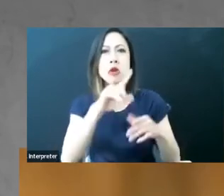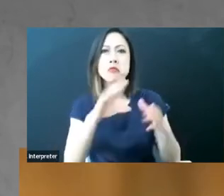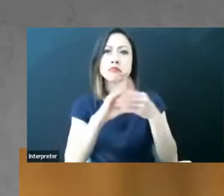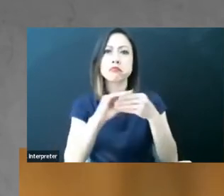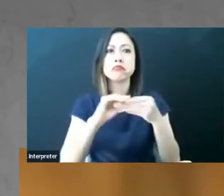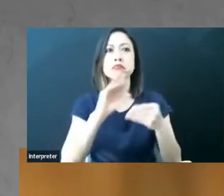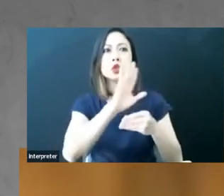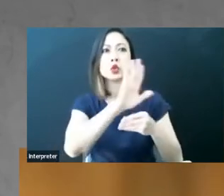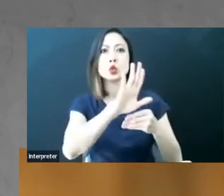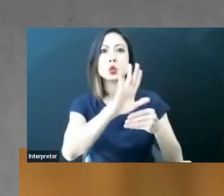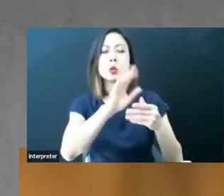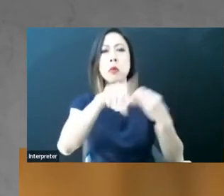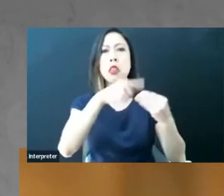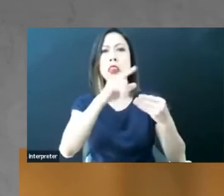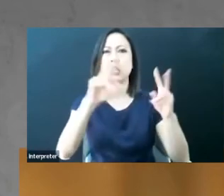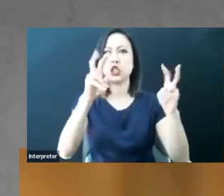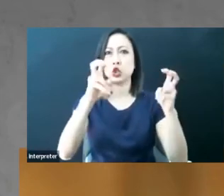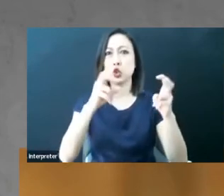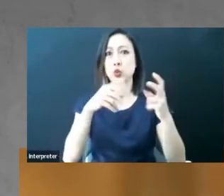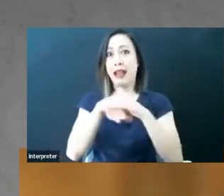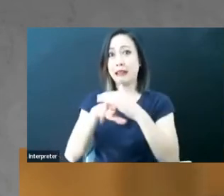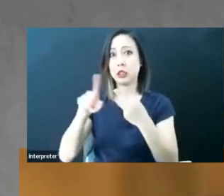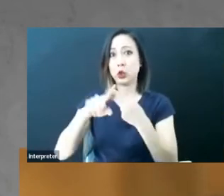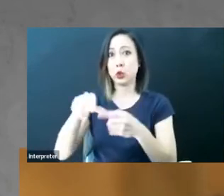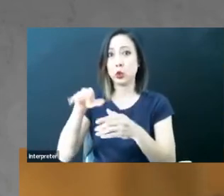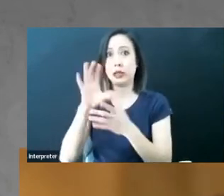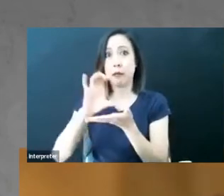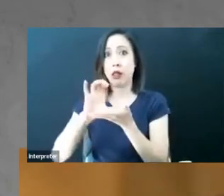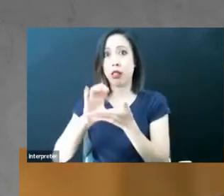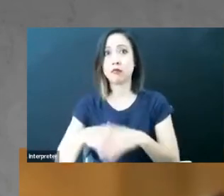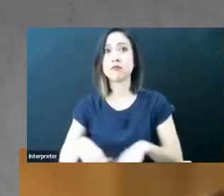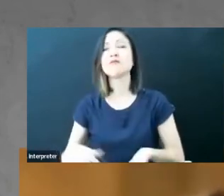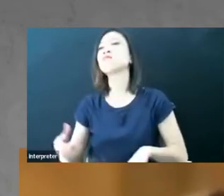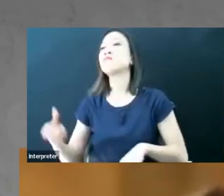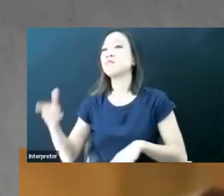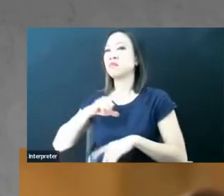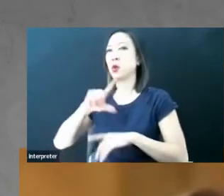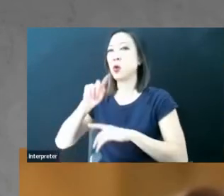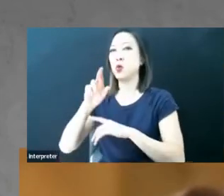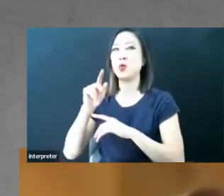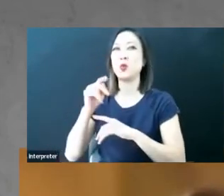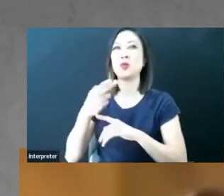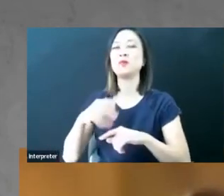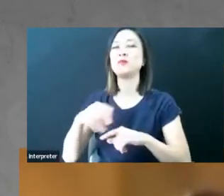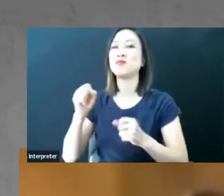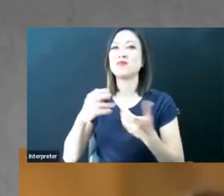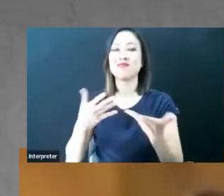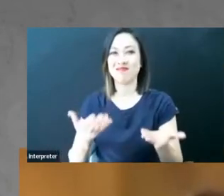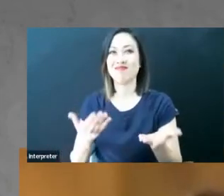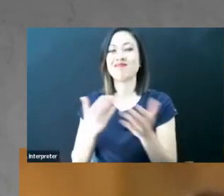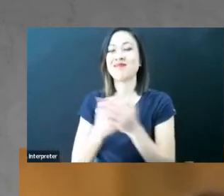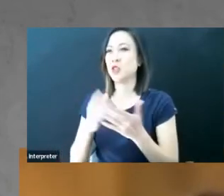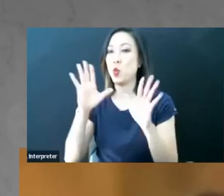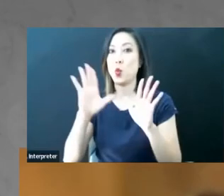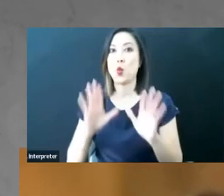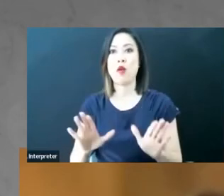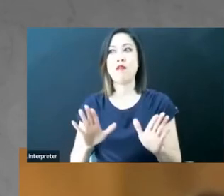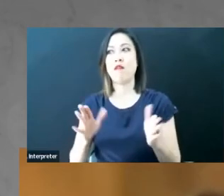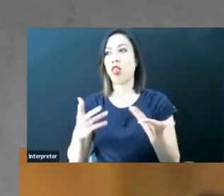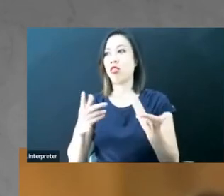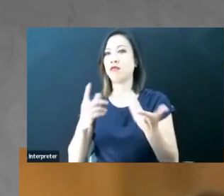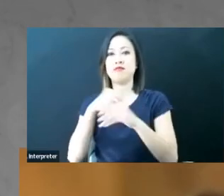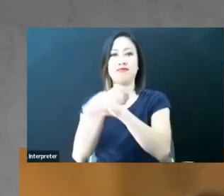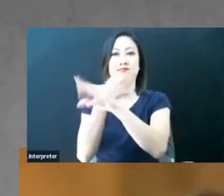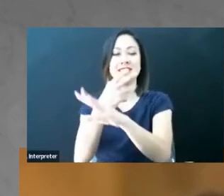example. Well, first, it is great to be with you. I'm only sorry we're not physically in the same place, but it's wonderful to be with you. So thank you, and with the whole